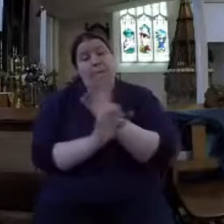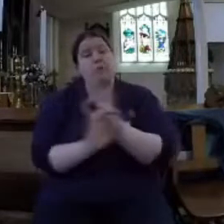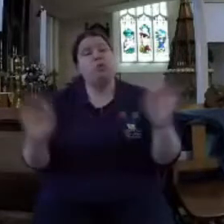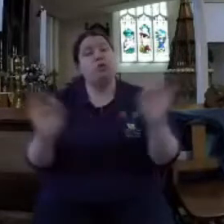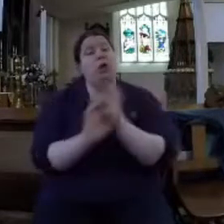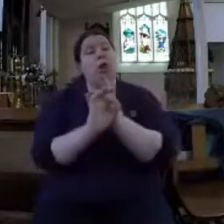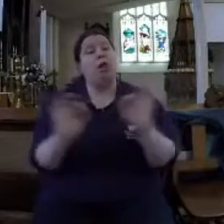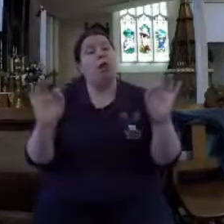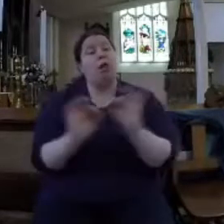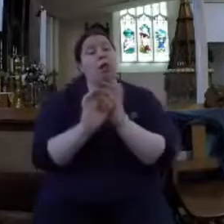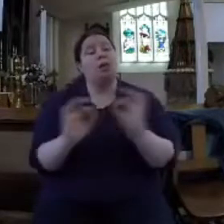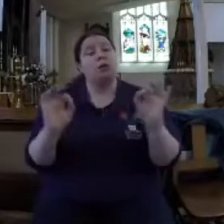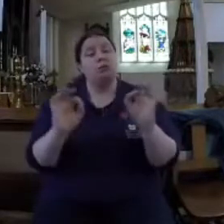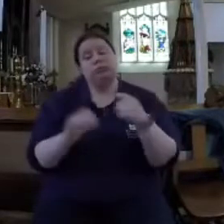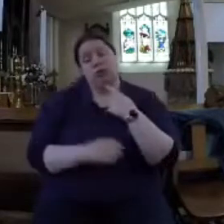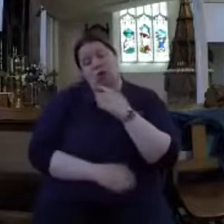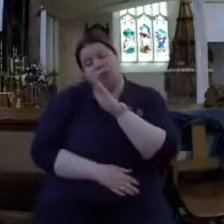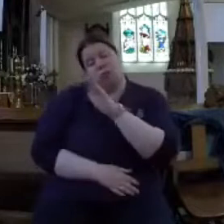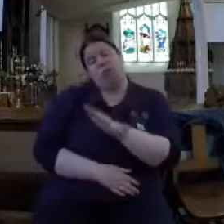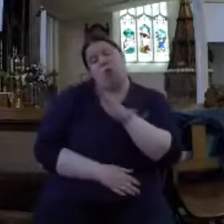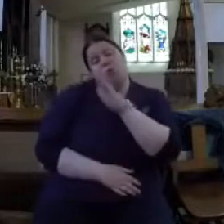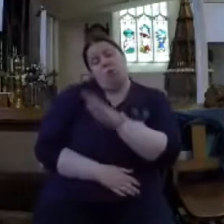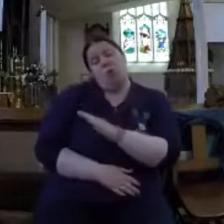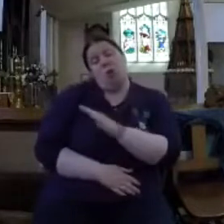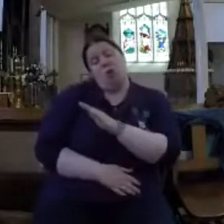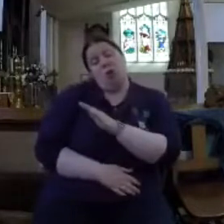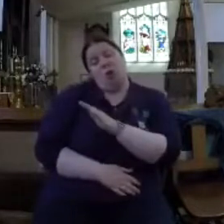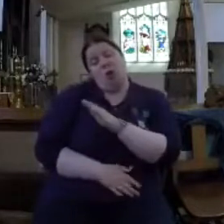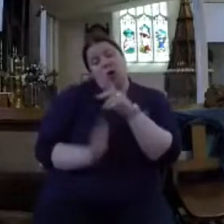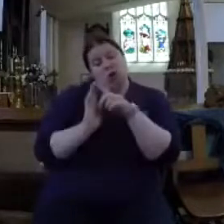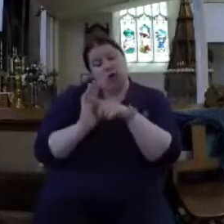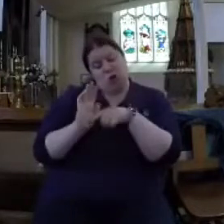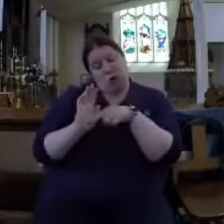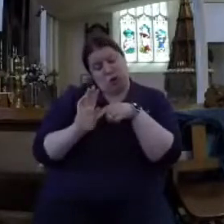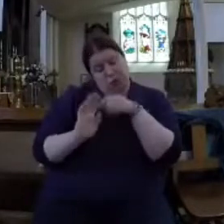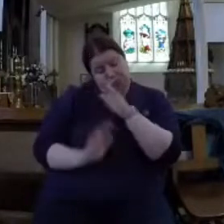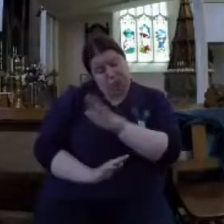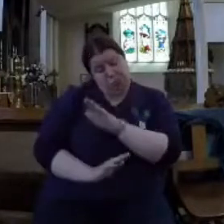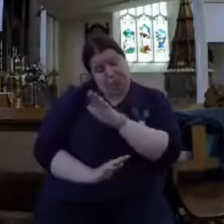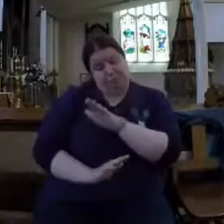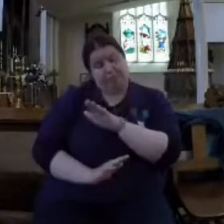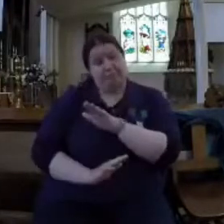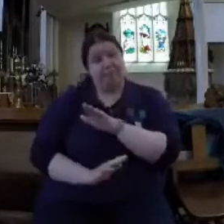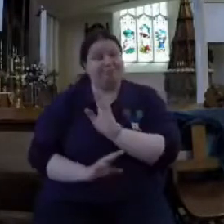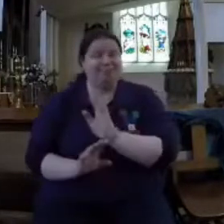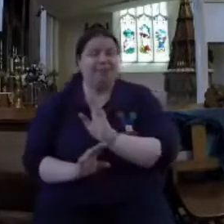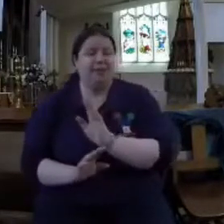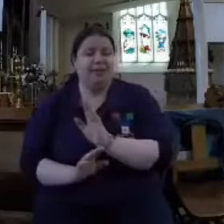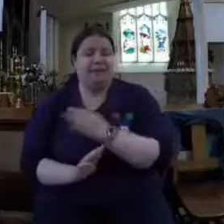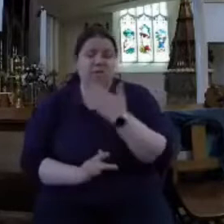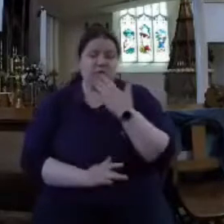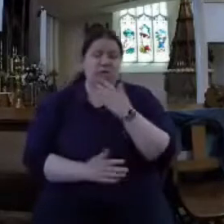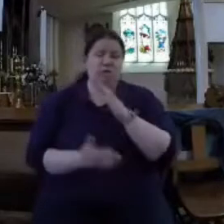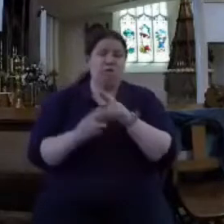calls him poor Joseph, and I'm going to call him faux pas Joseph